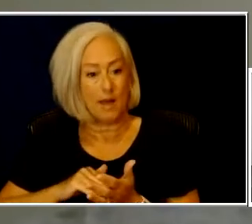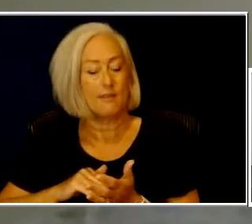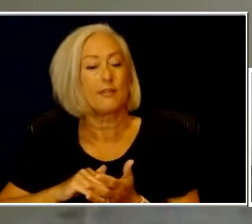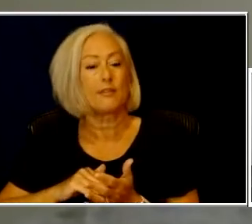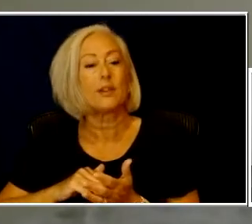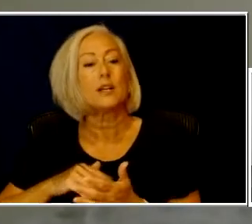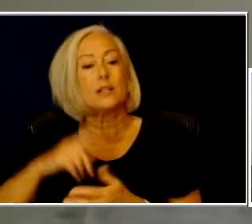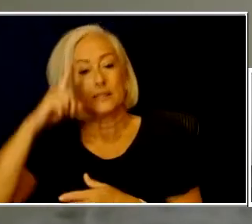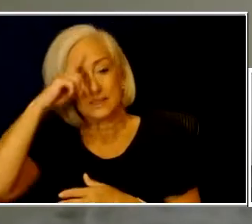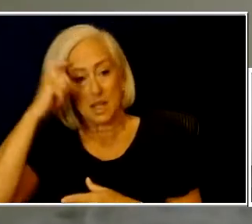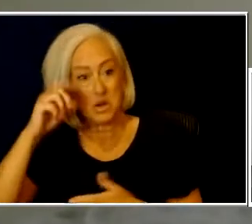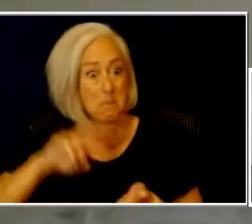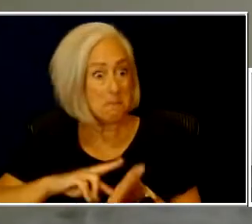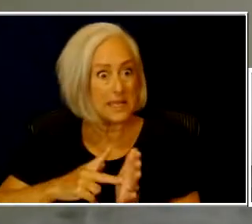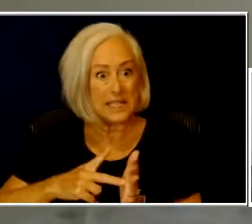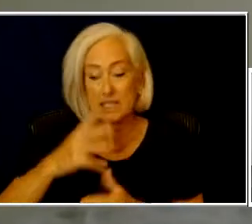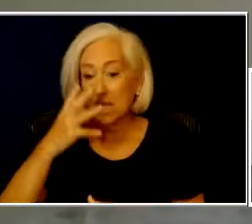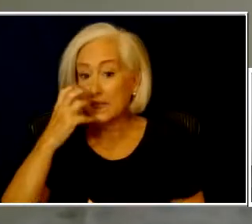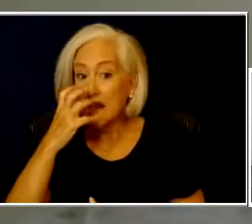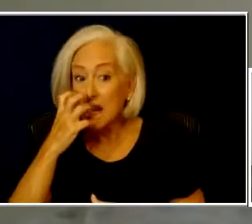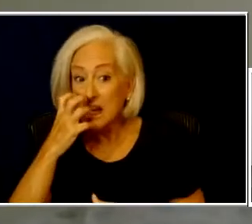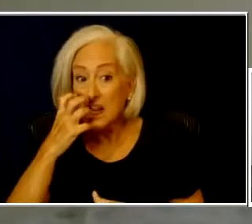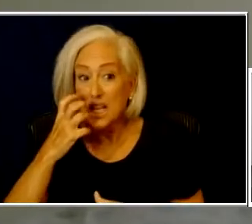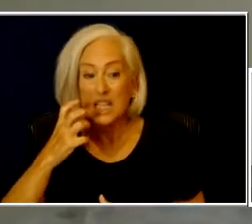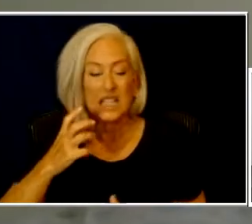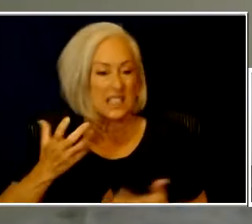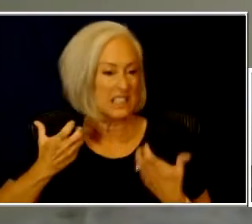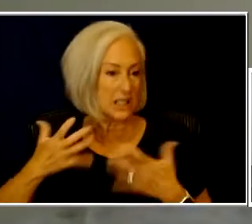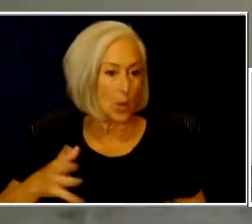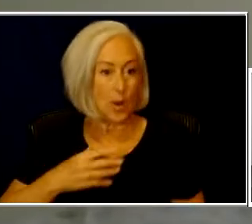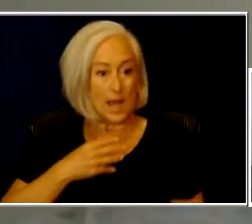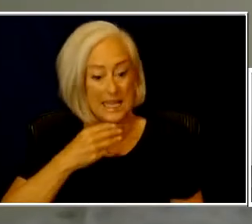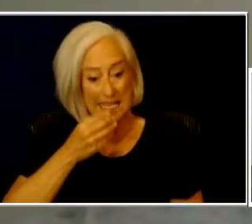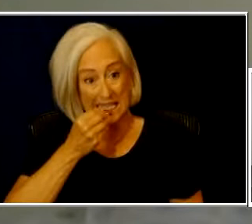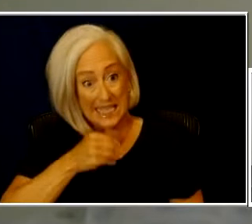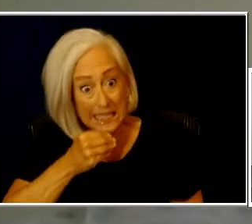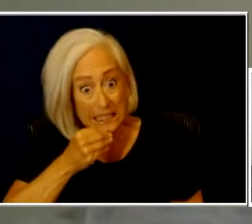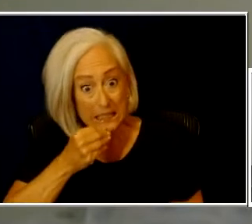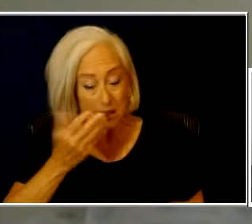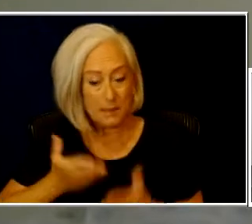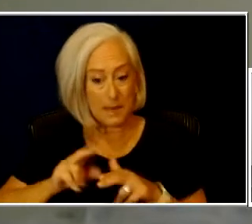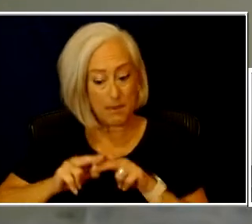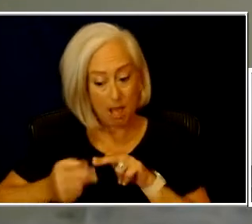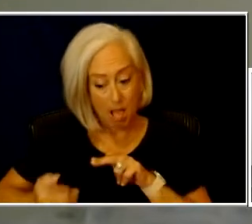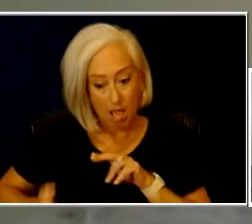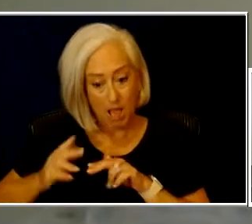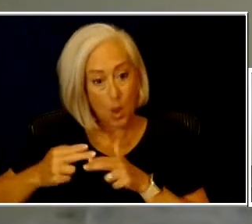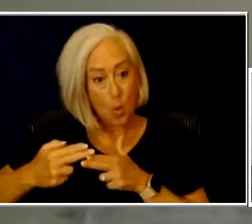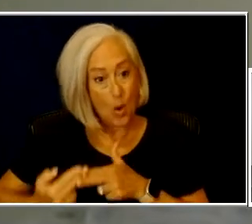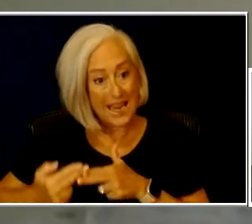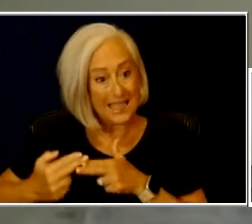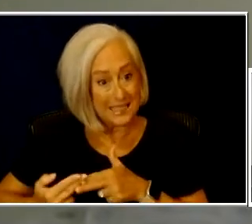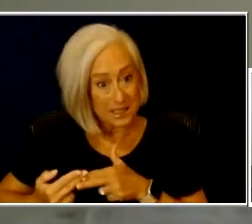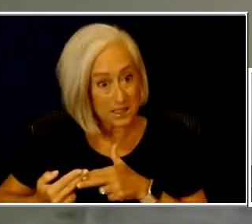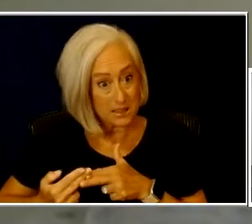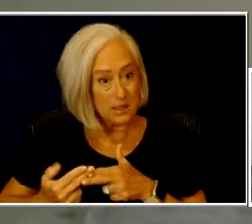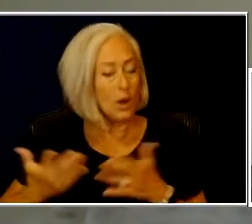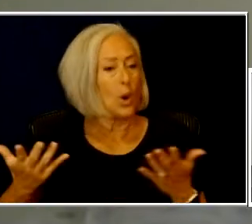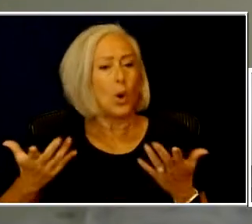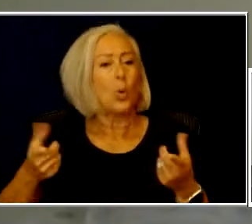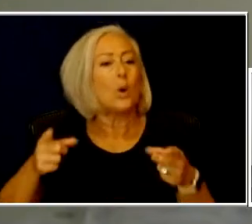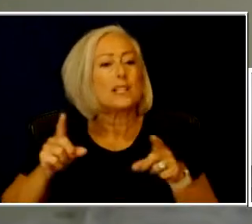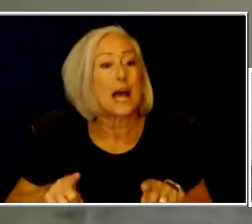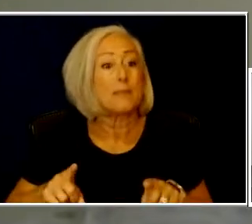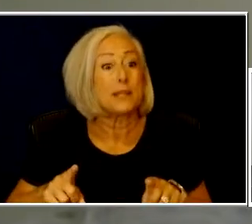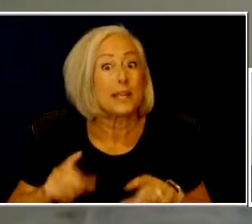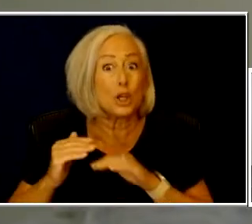irritable, they have decreased appetite, they may lose weight. And what we think is going on is, one, there's a lot of sun. So with more